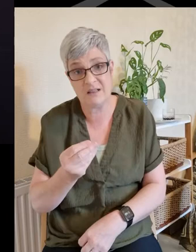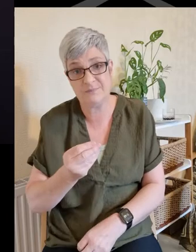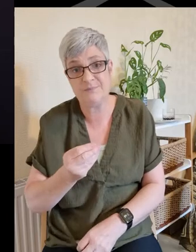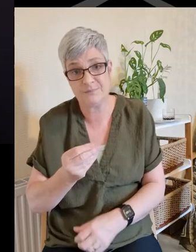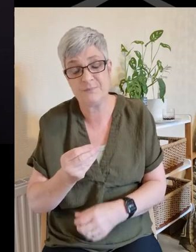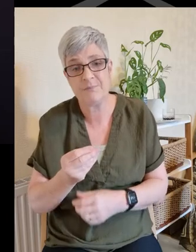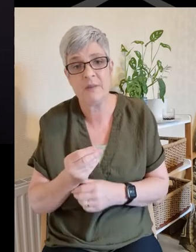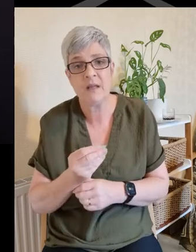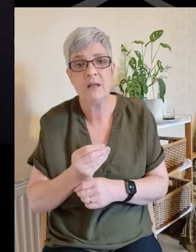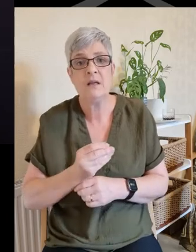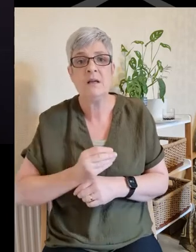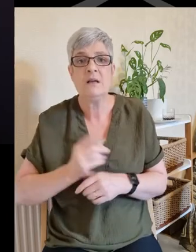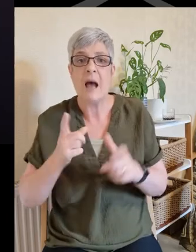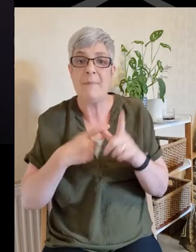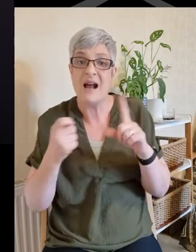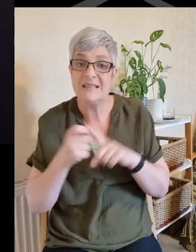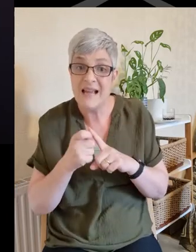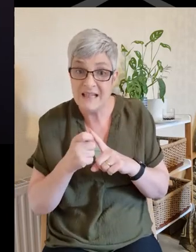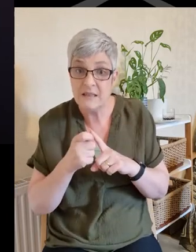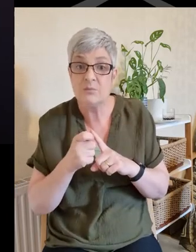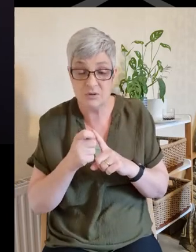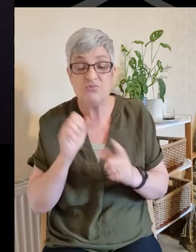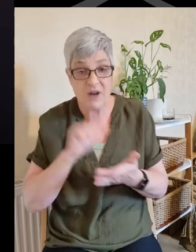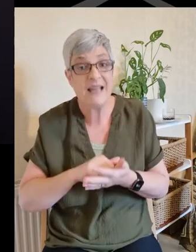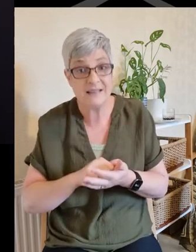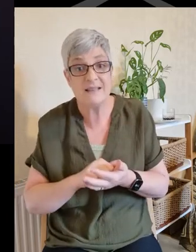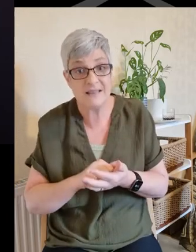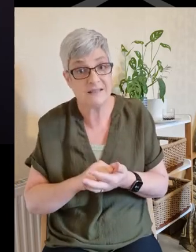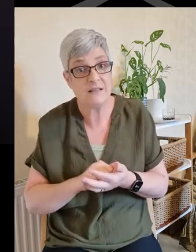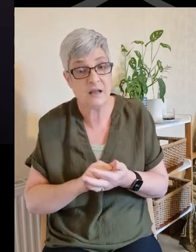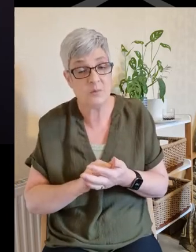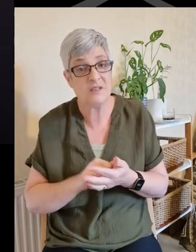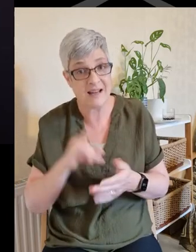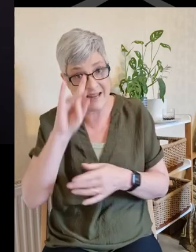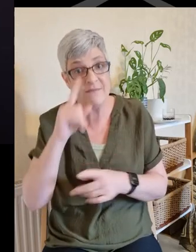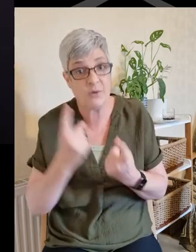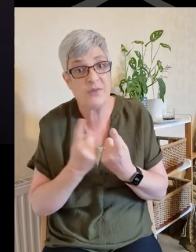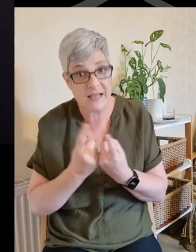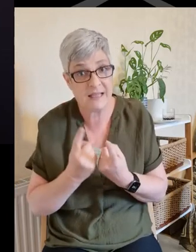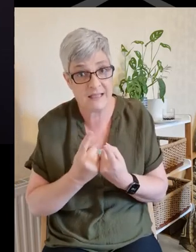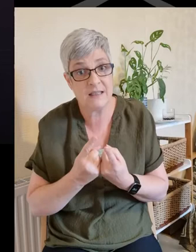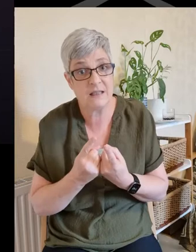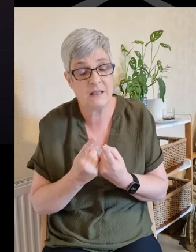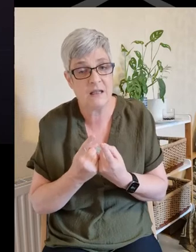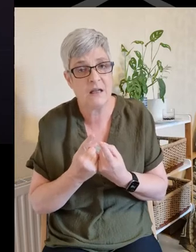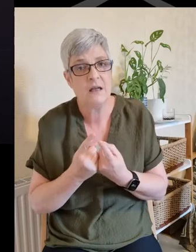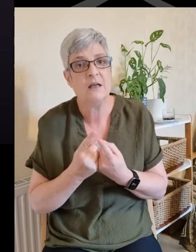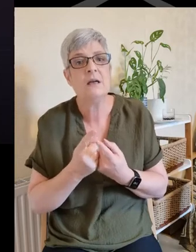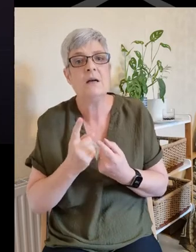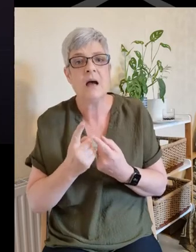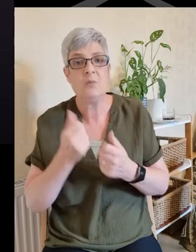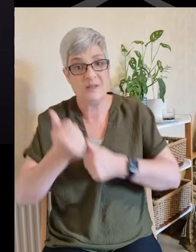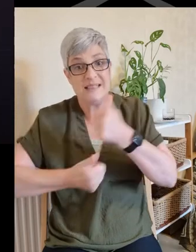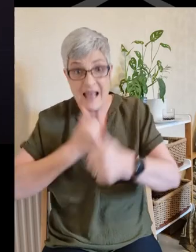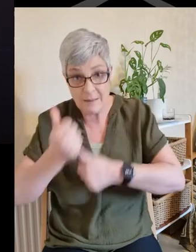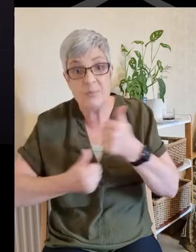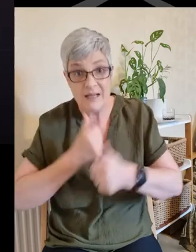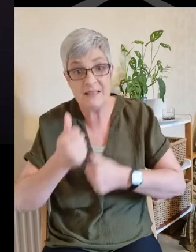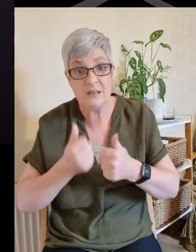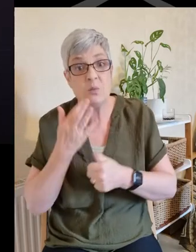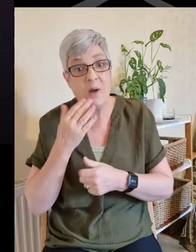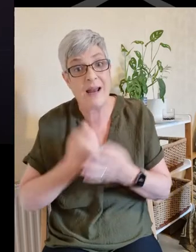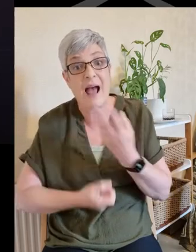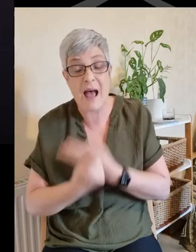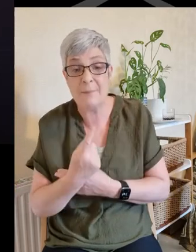The dismantling of apartheid was the removal of a great evil. How we celebrated that it happened